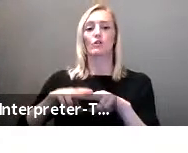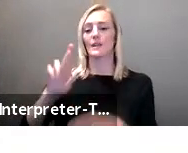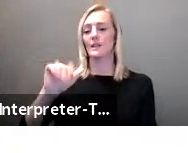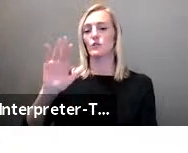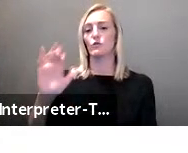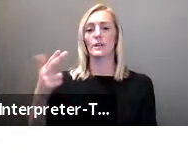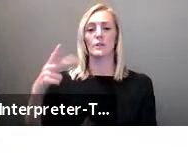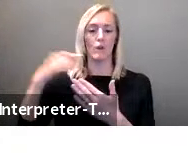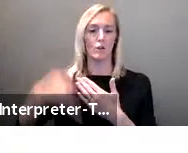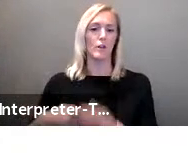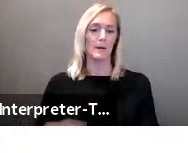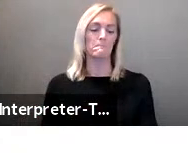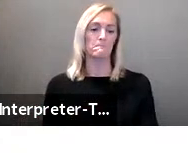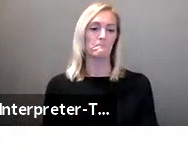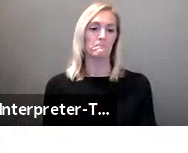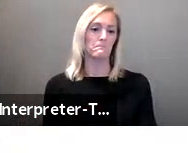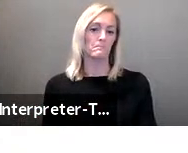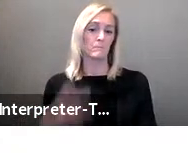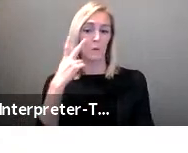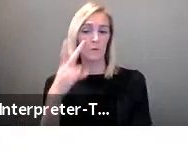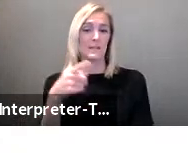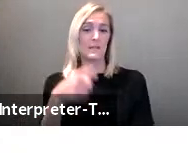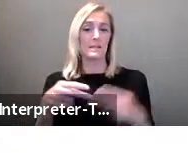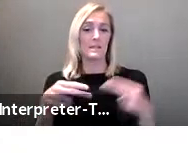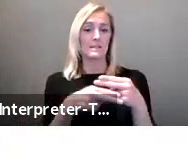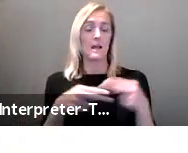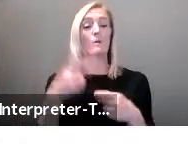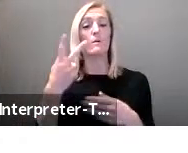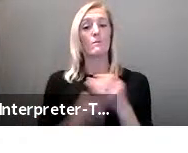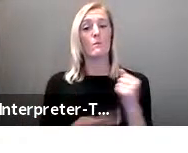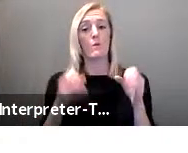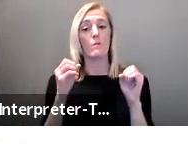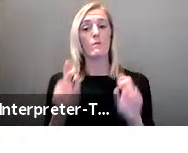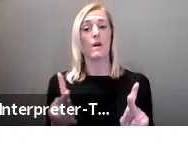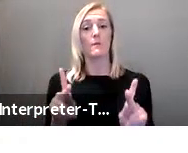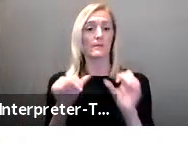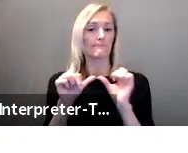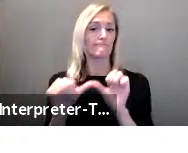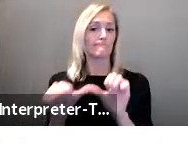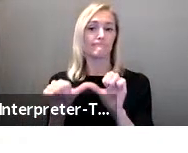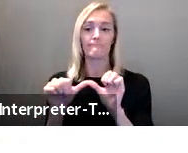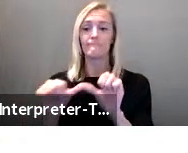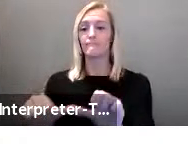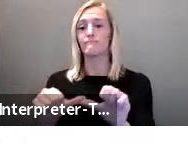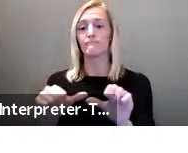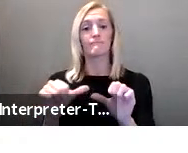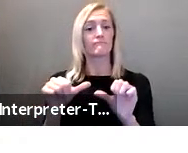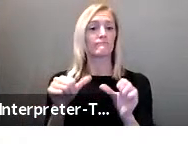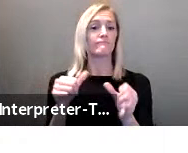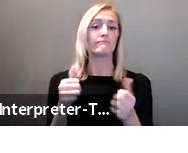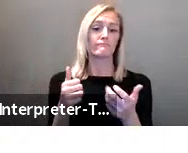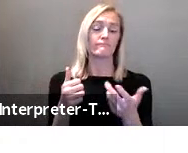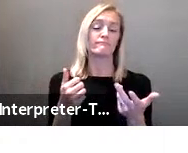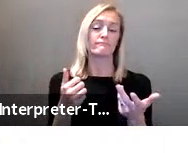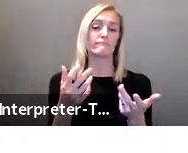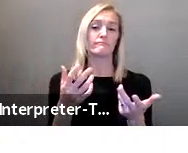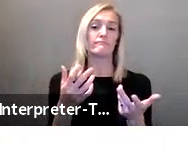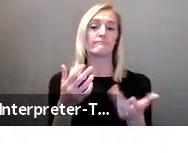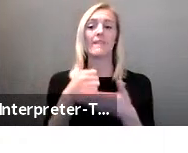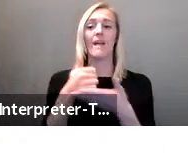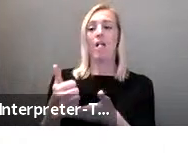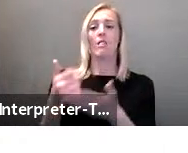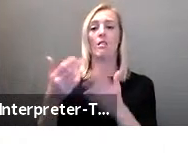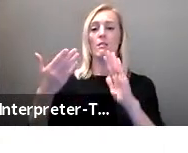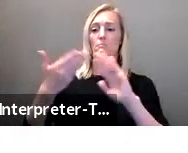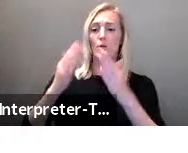as just a reminder, you see on the slide, these 2 opportunities are ongoing and really provide an opportunity for